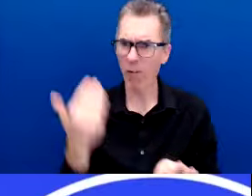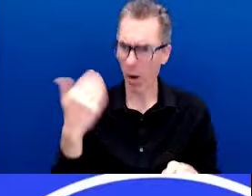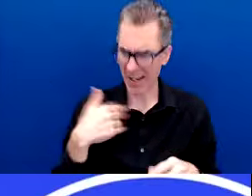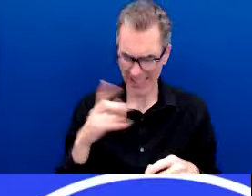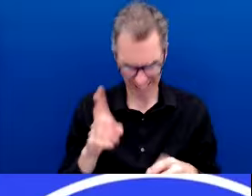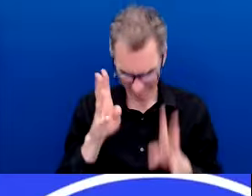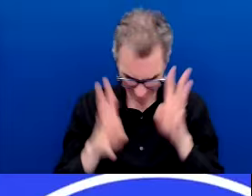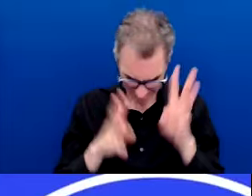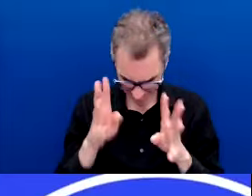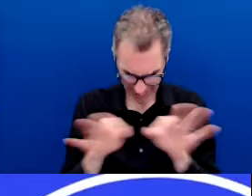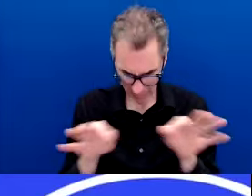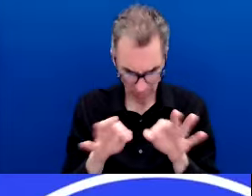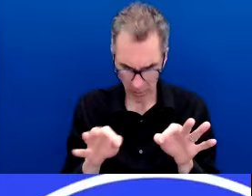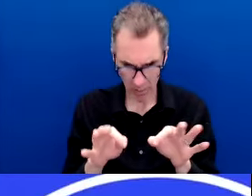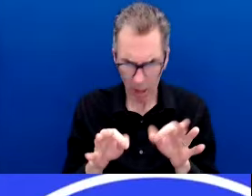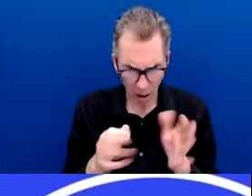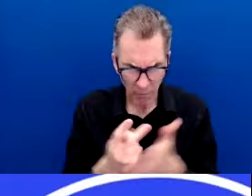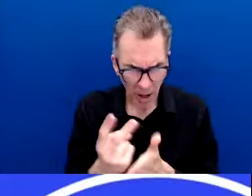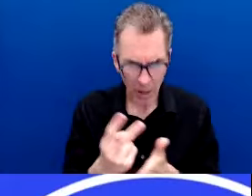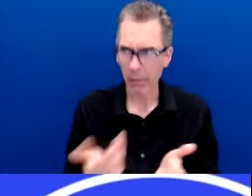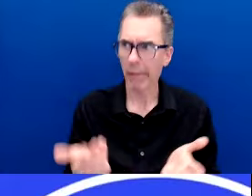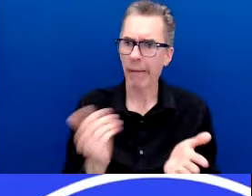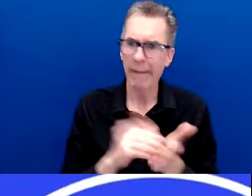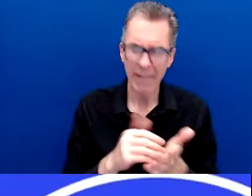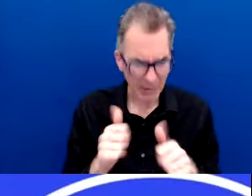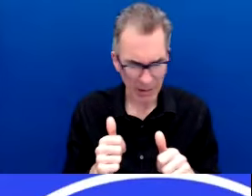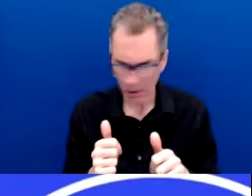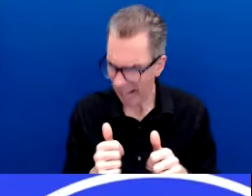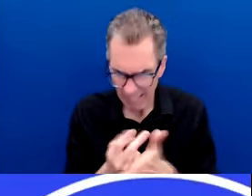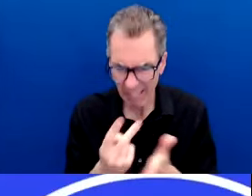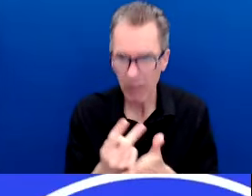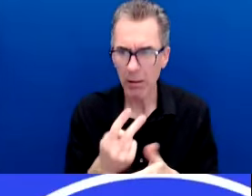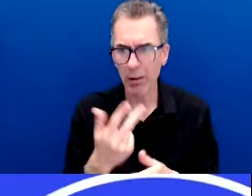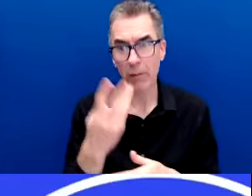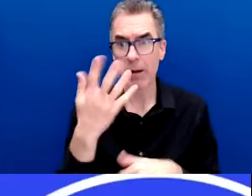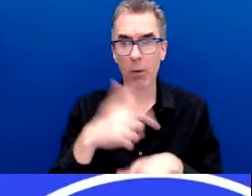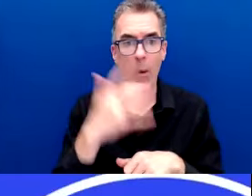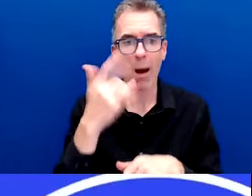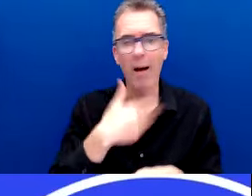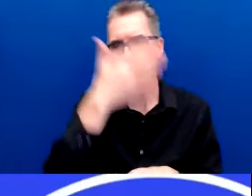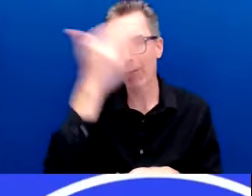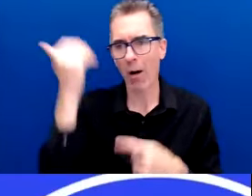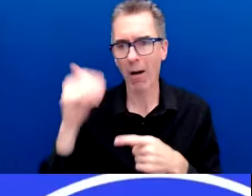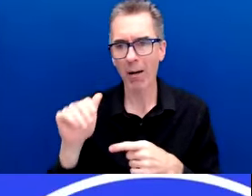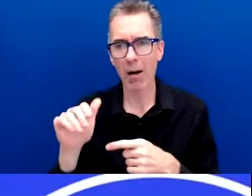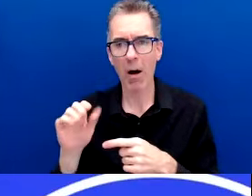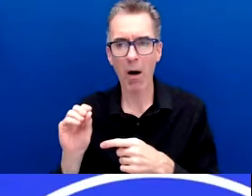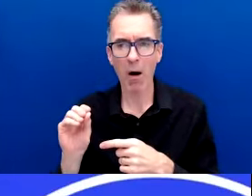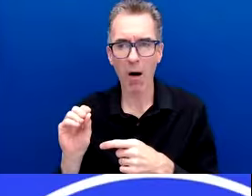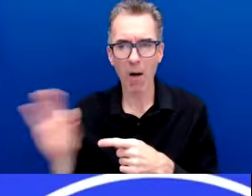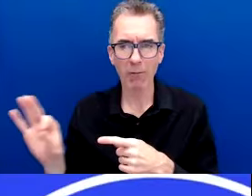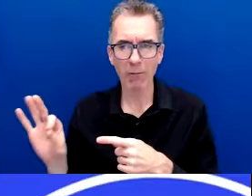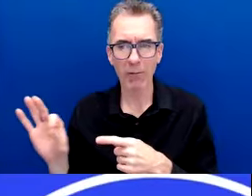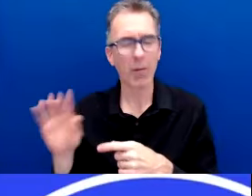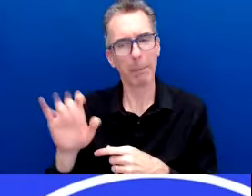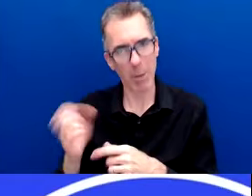I did it 4 times, and I couldn't get them to play. It's because I had them turned off. It's great.